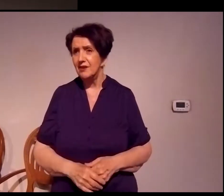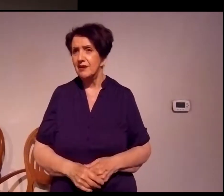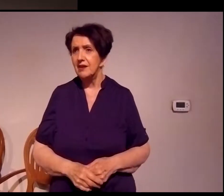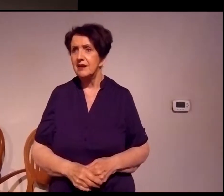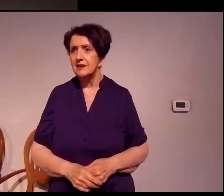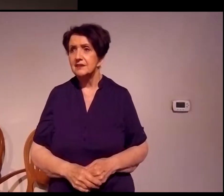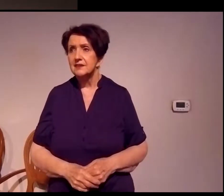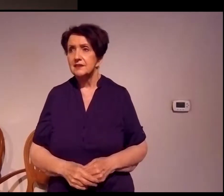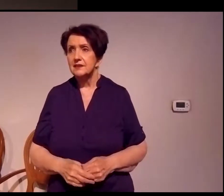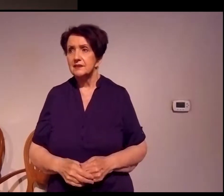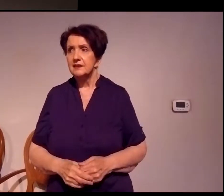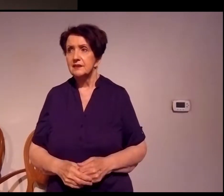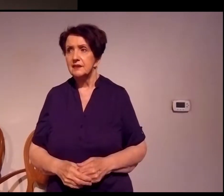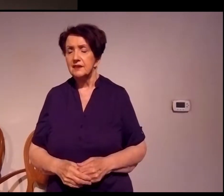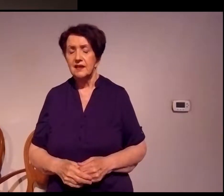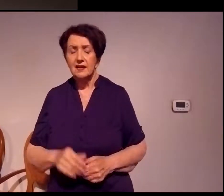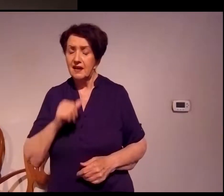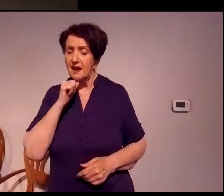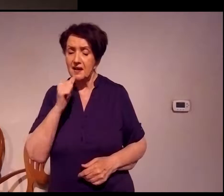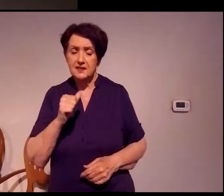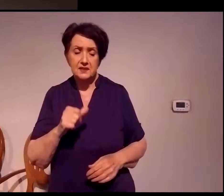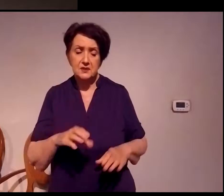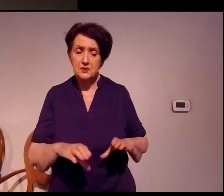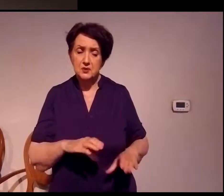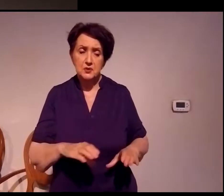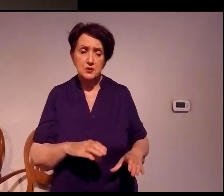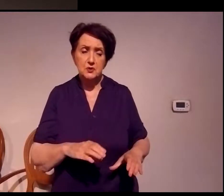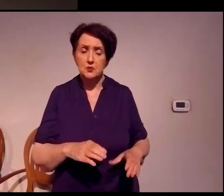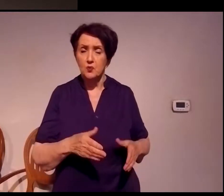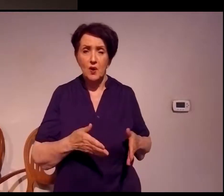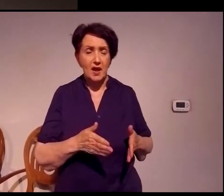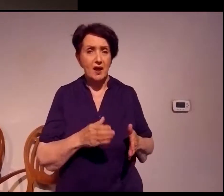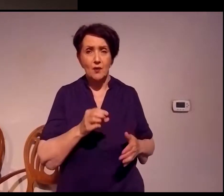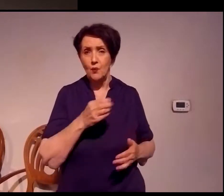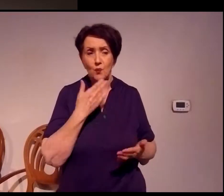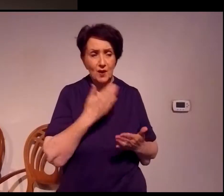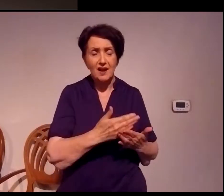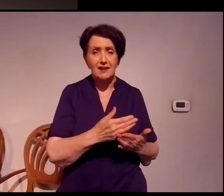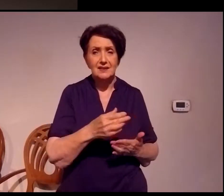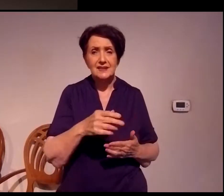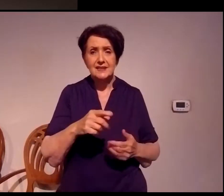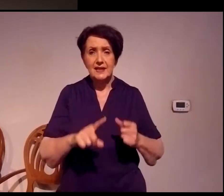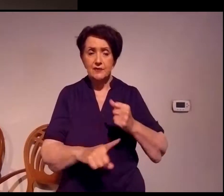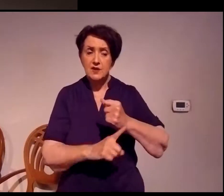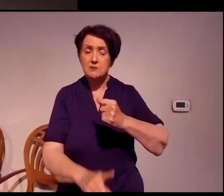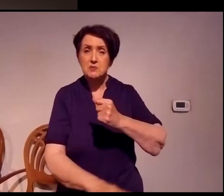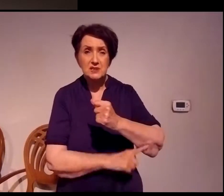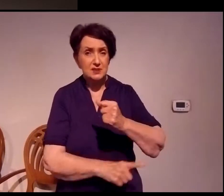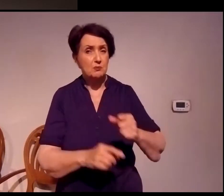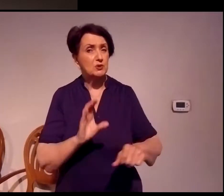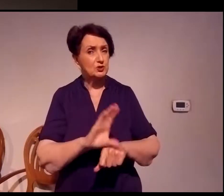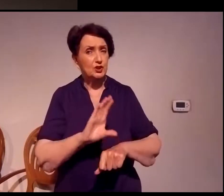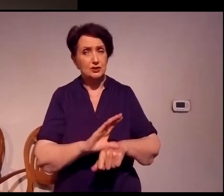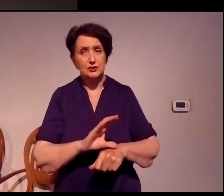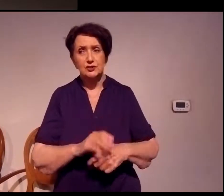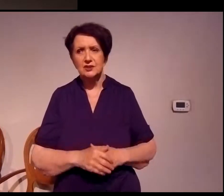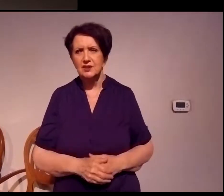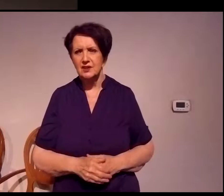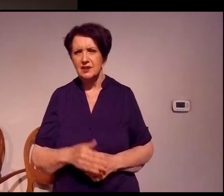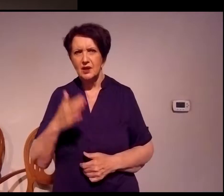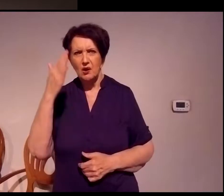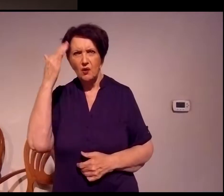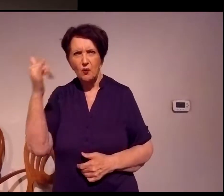Which is why I didn't do well in the African Methodist Episcopal Church. Because I would ask those questions, well, how come God's so mad?